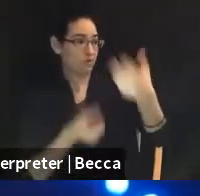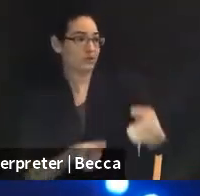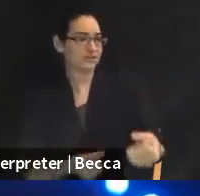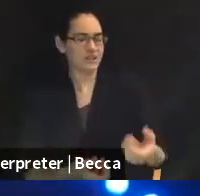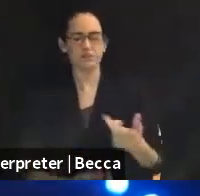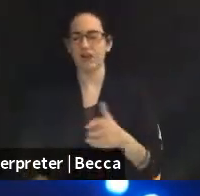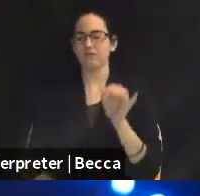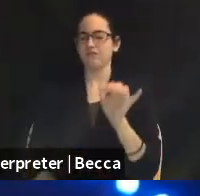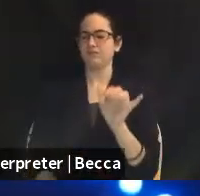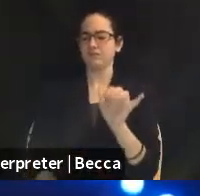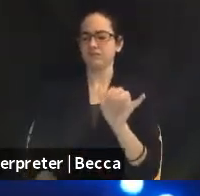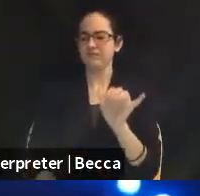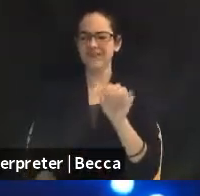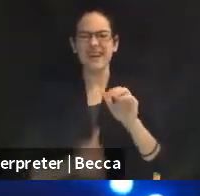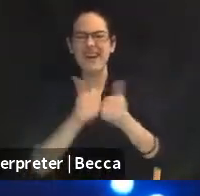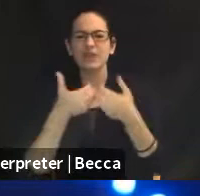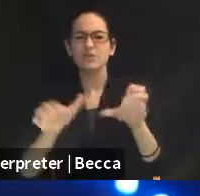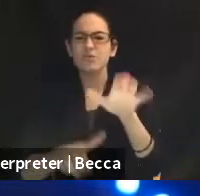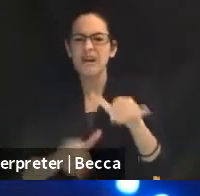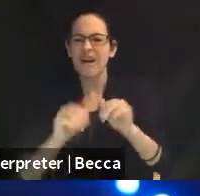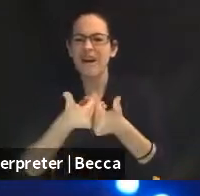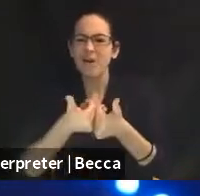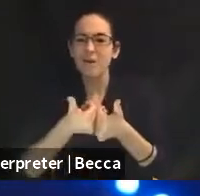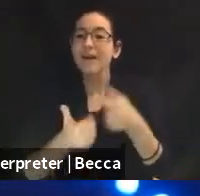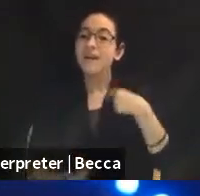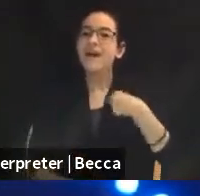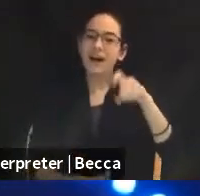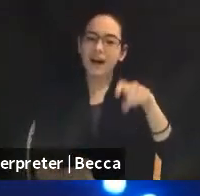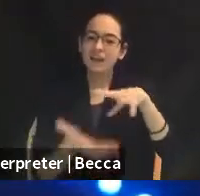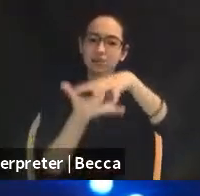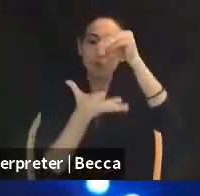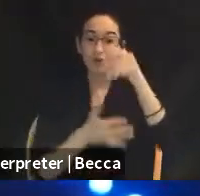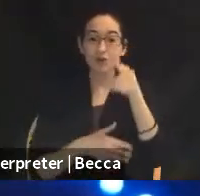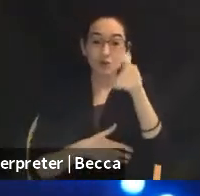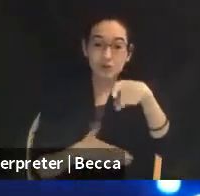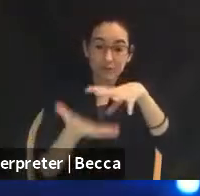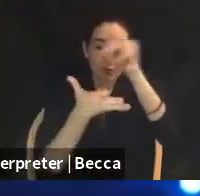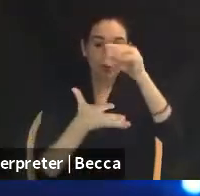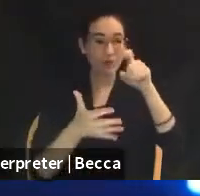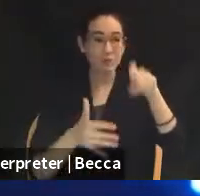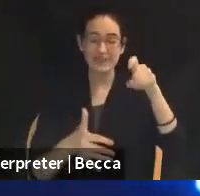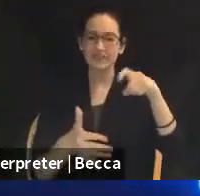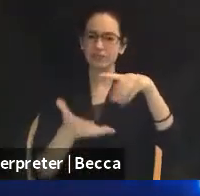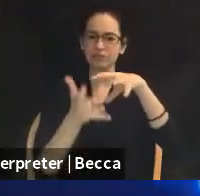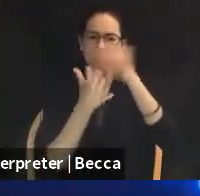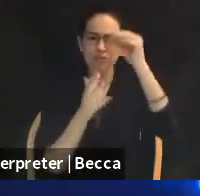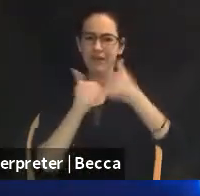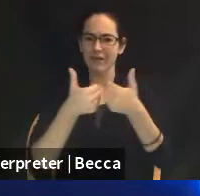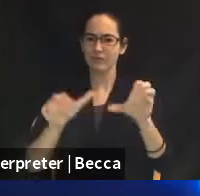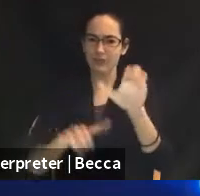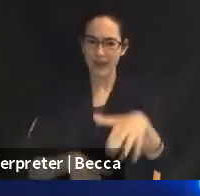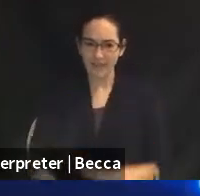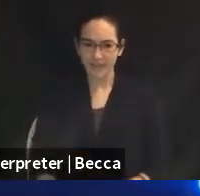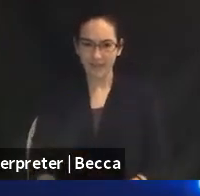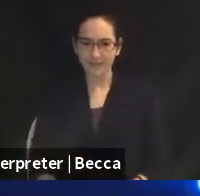oh, how do you do that? And I had to learn. You have to learn. We have to relearn what this looks like. And in light of scripture, we learn